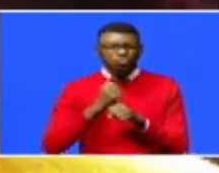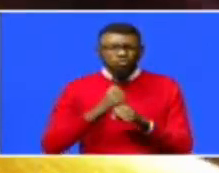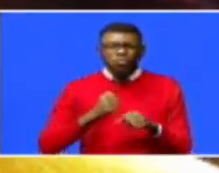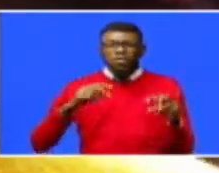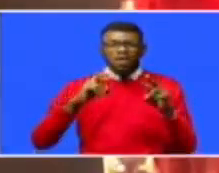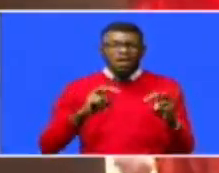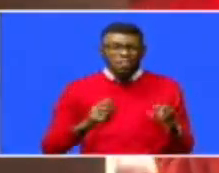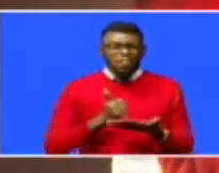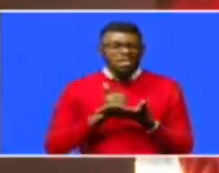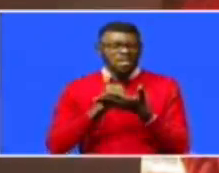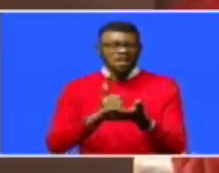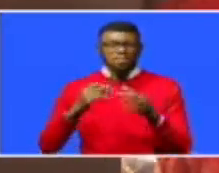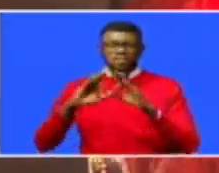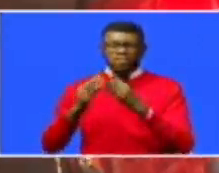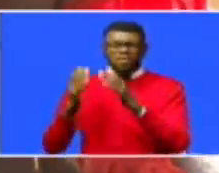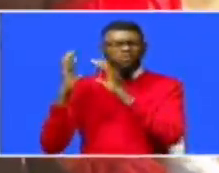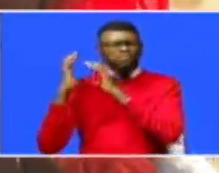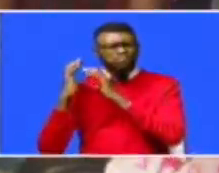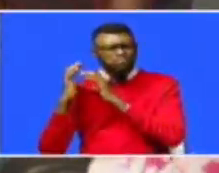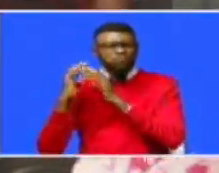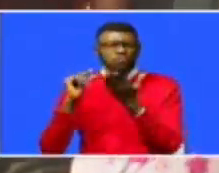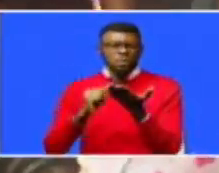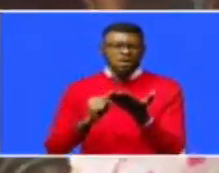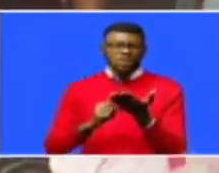the burden on their families back home in Uganda.